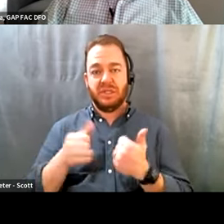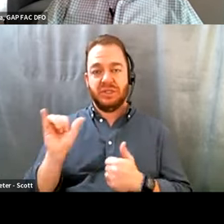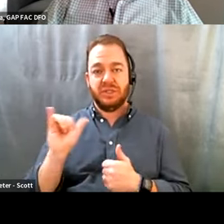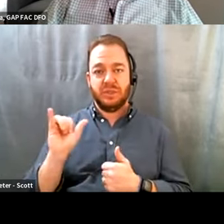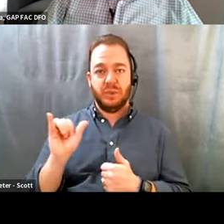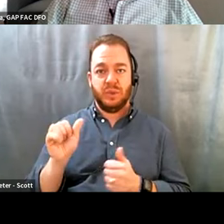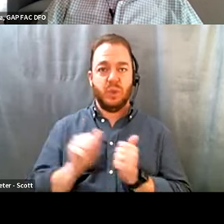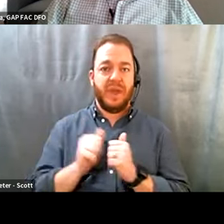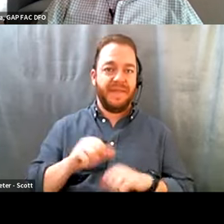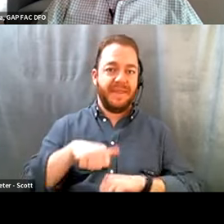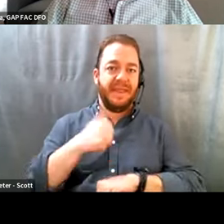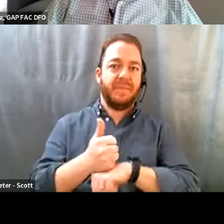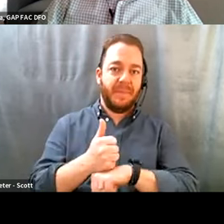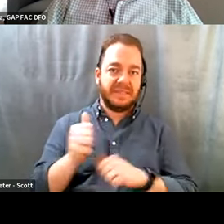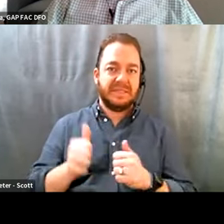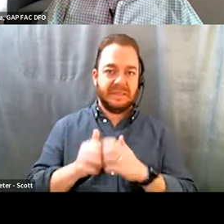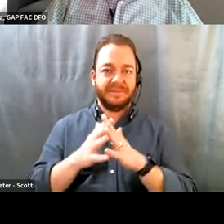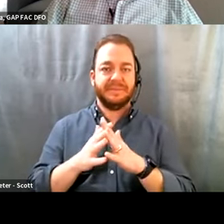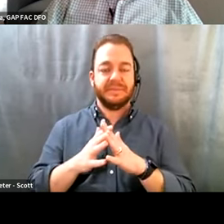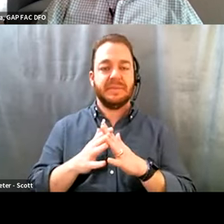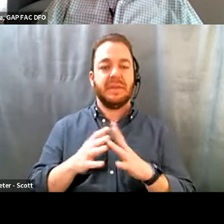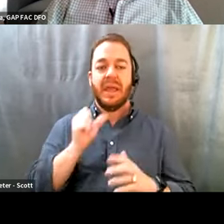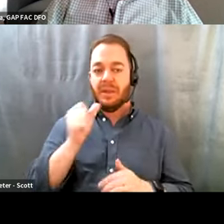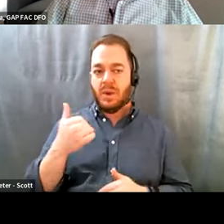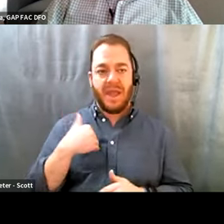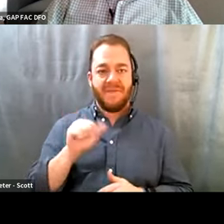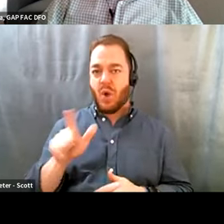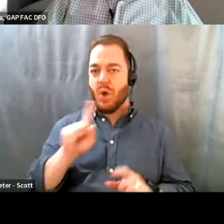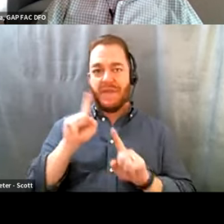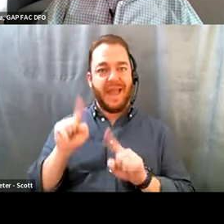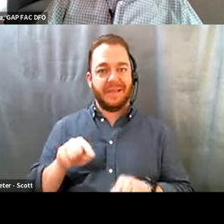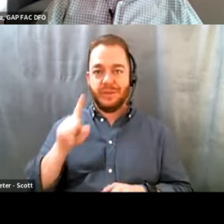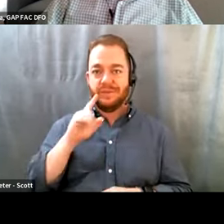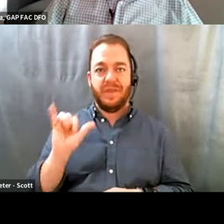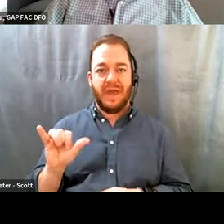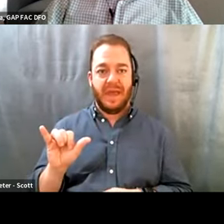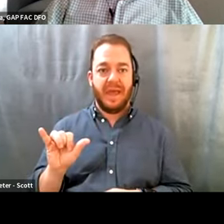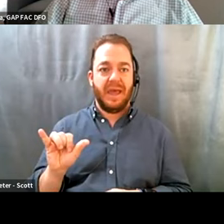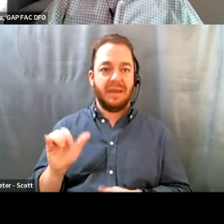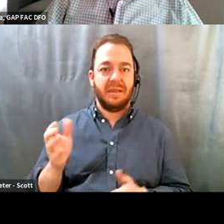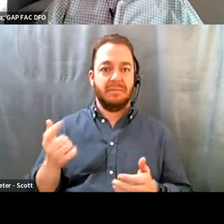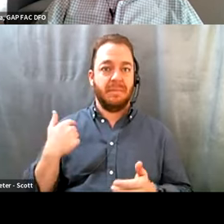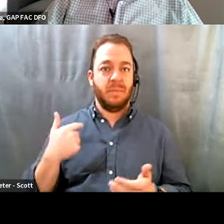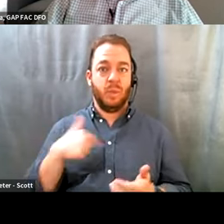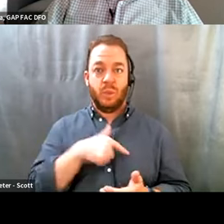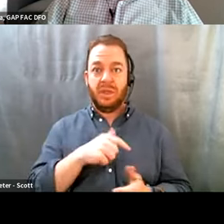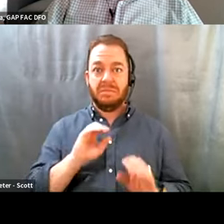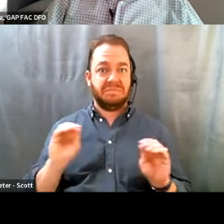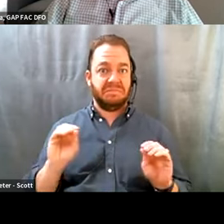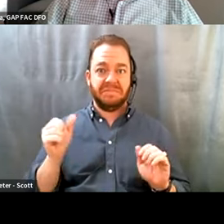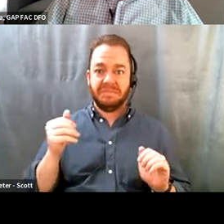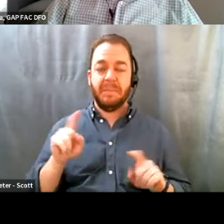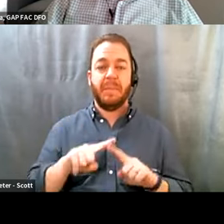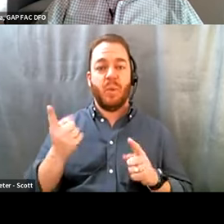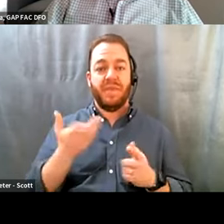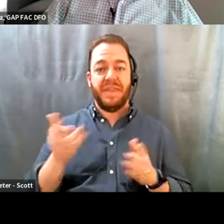with implementing them. I certainly don't have all the answers for that, and probably none of us do. But I think the one thing's clear